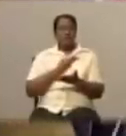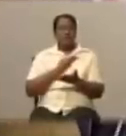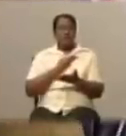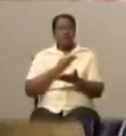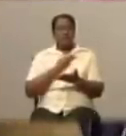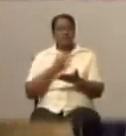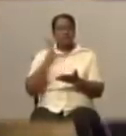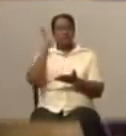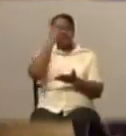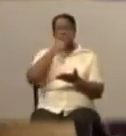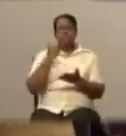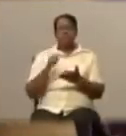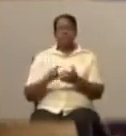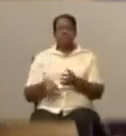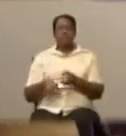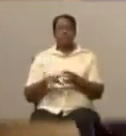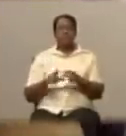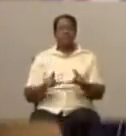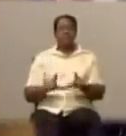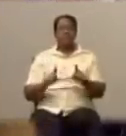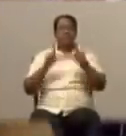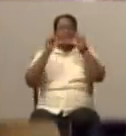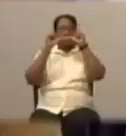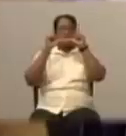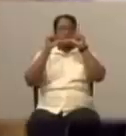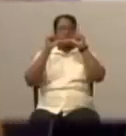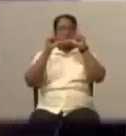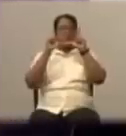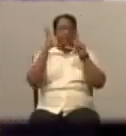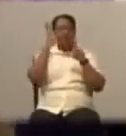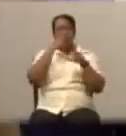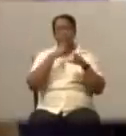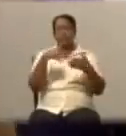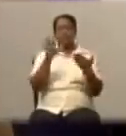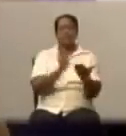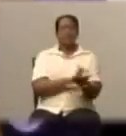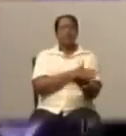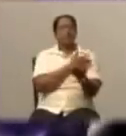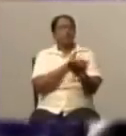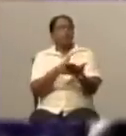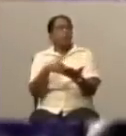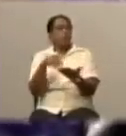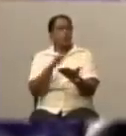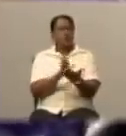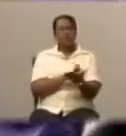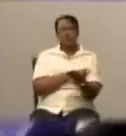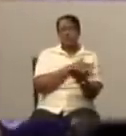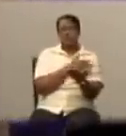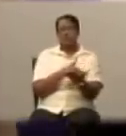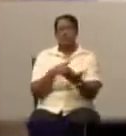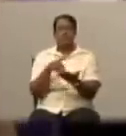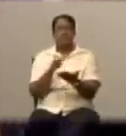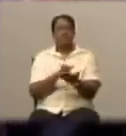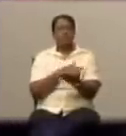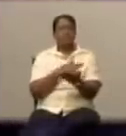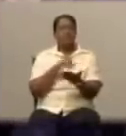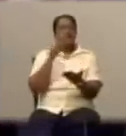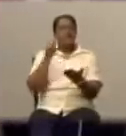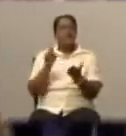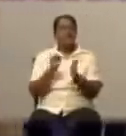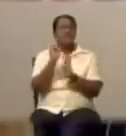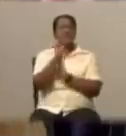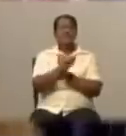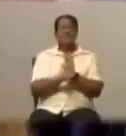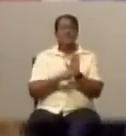many beautiful hymns during this season. We have so many beautiful songs. Every